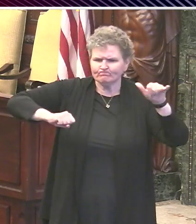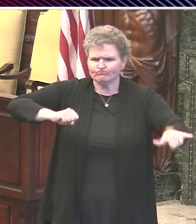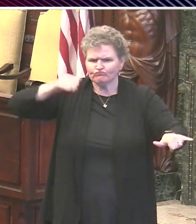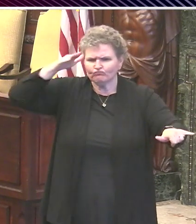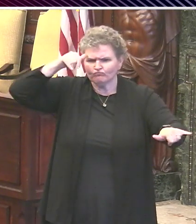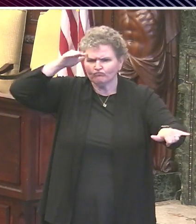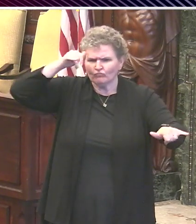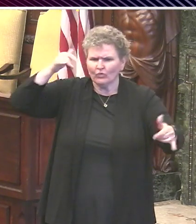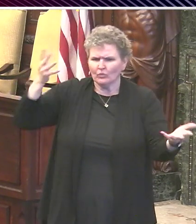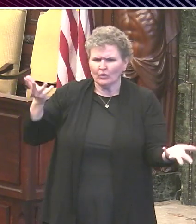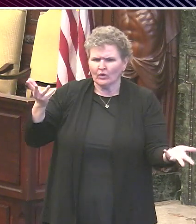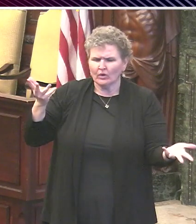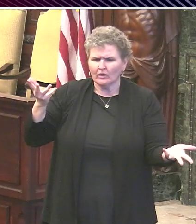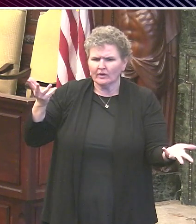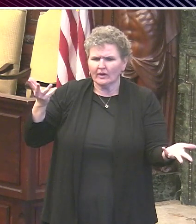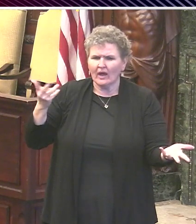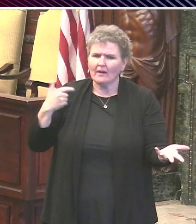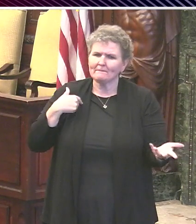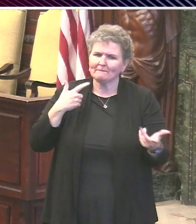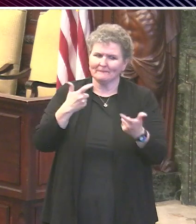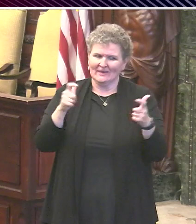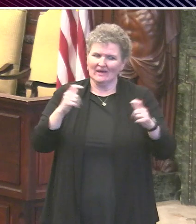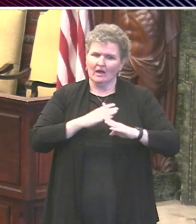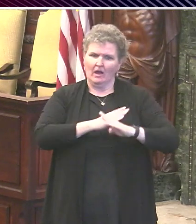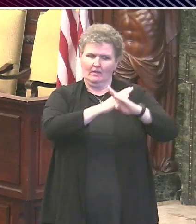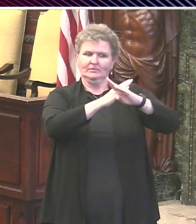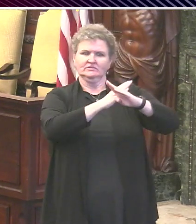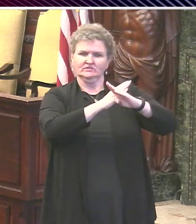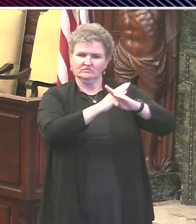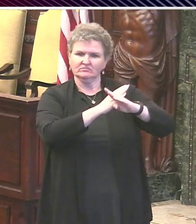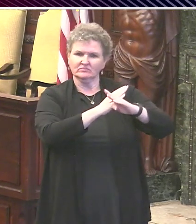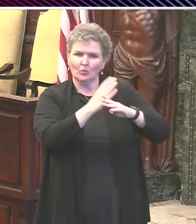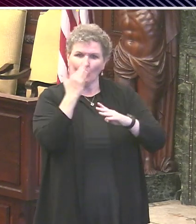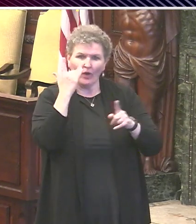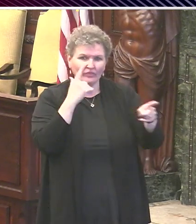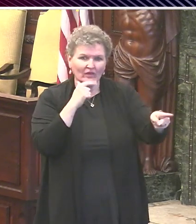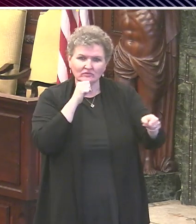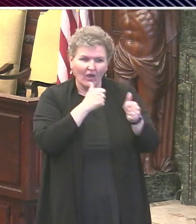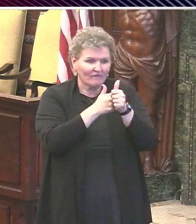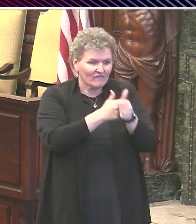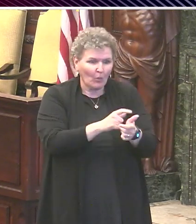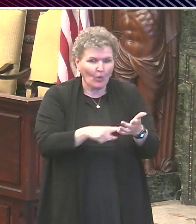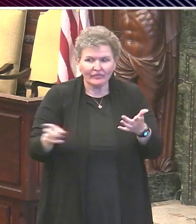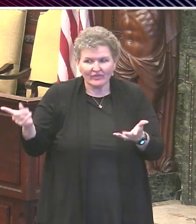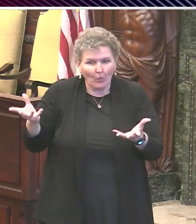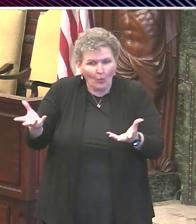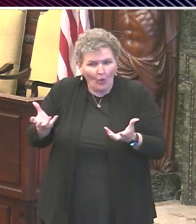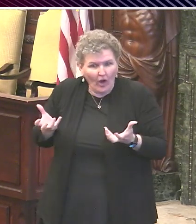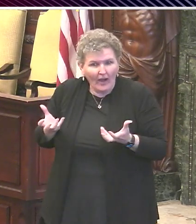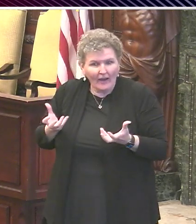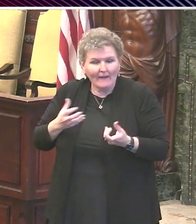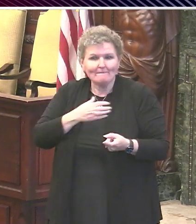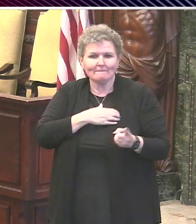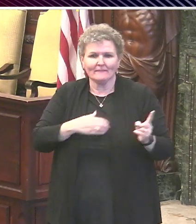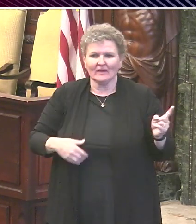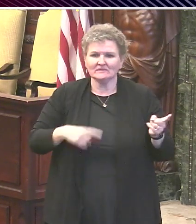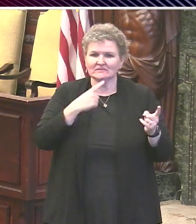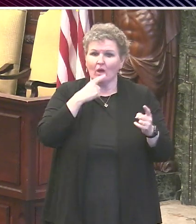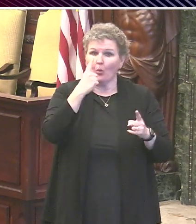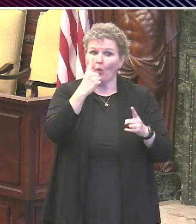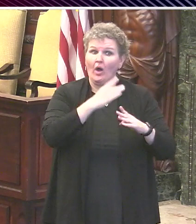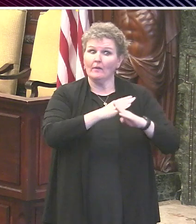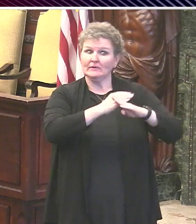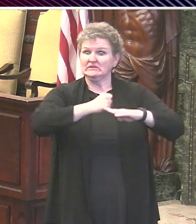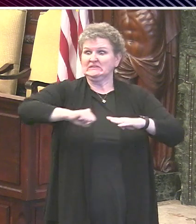big obstacle to coming to a good resolution? That's, you know, one of the obstacles is the resistance